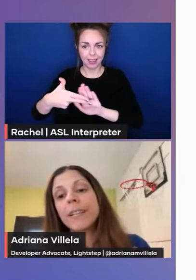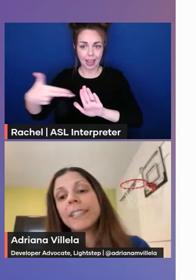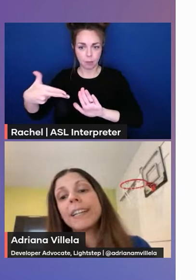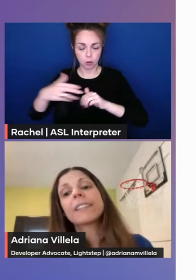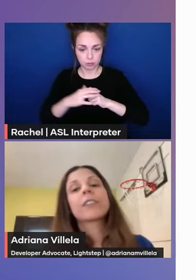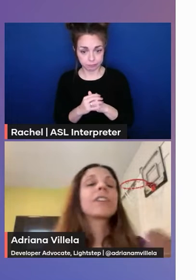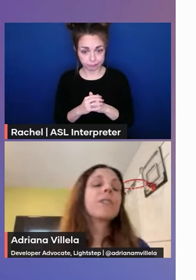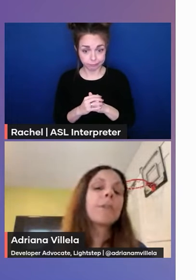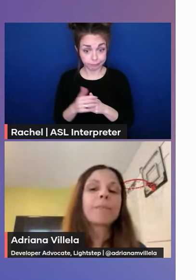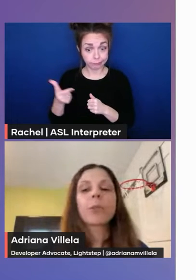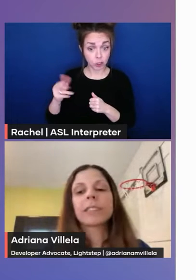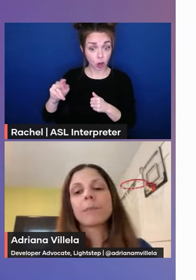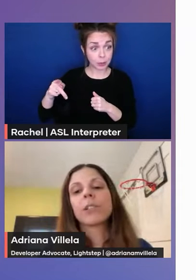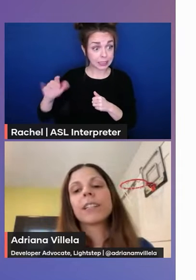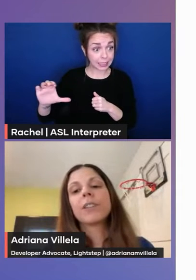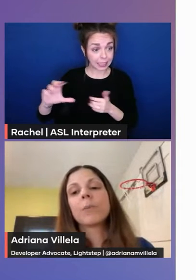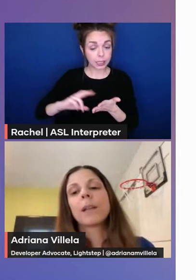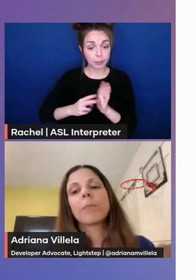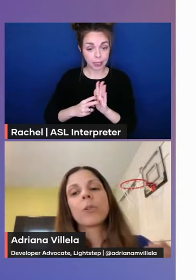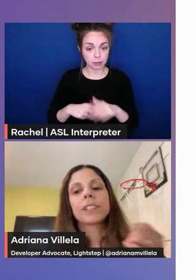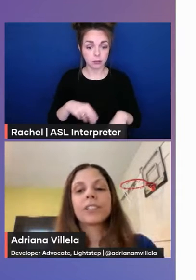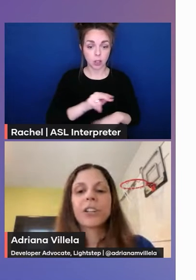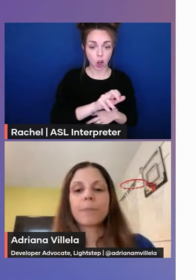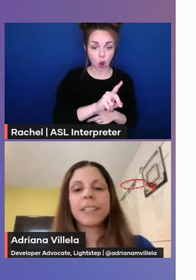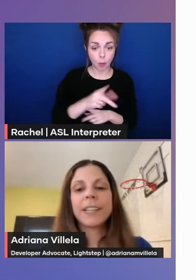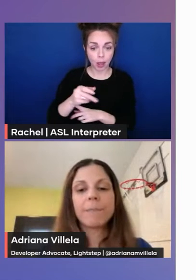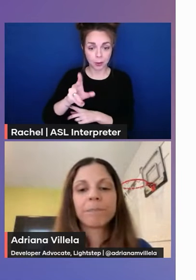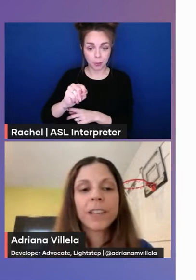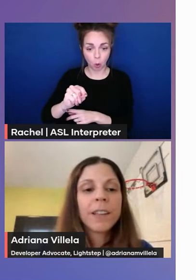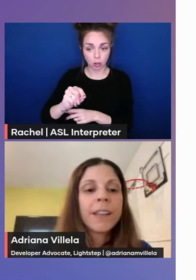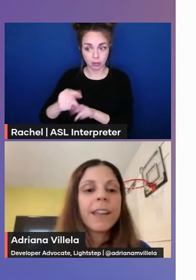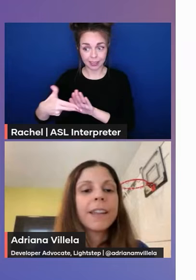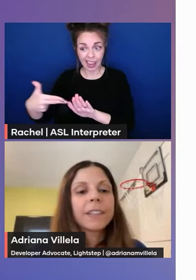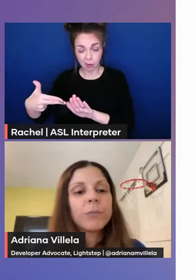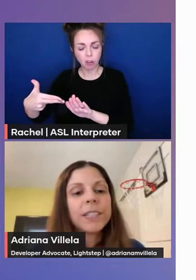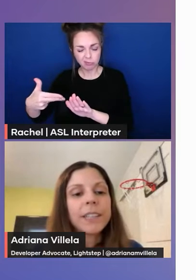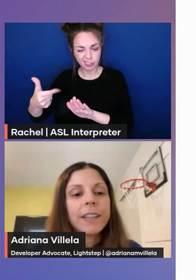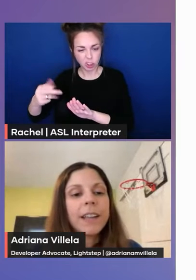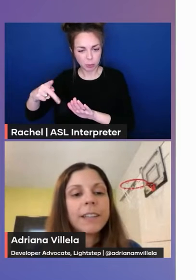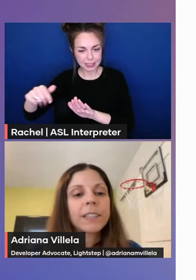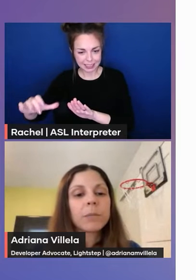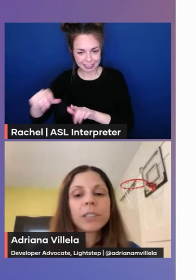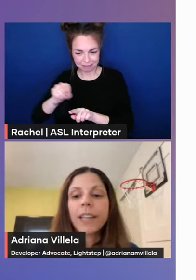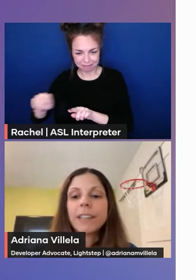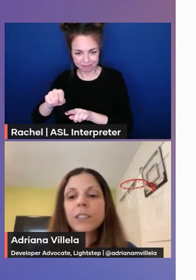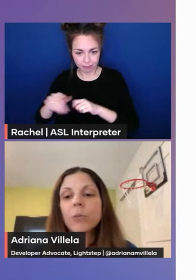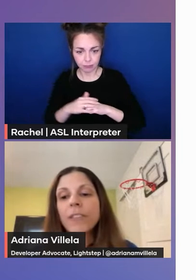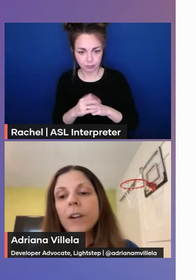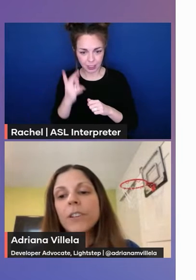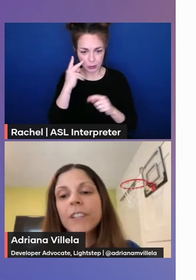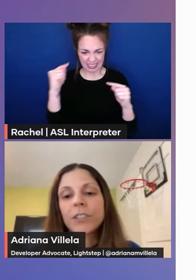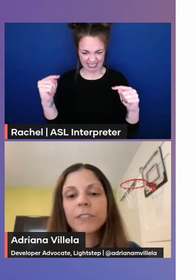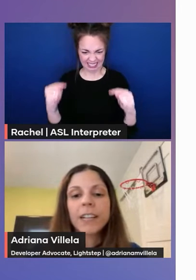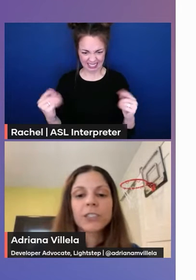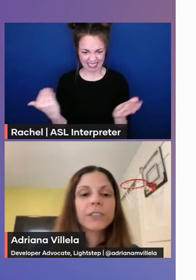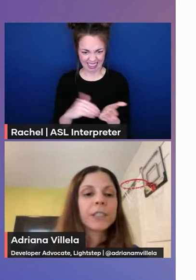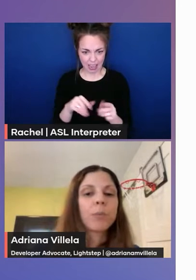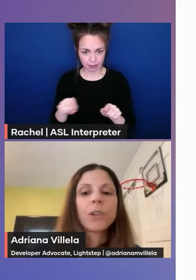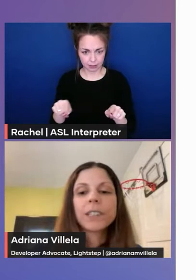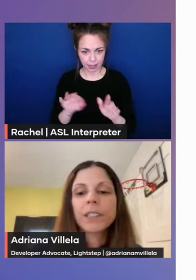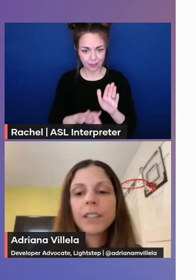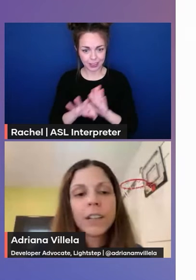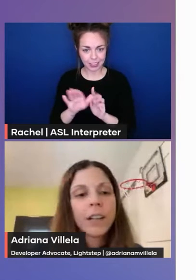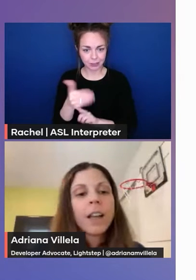called gRPC, so the Nomad port label is Nomad port gRPC. And we see a similar case with our feature flag